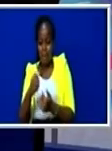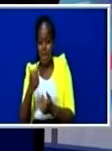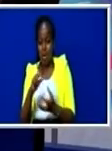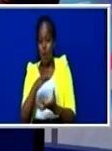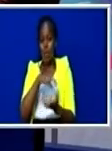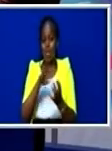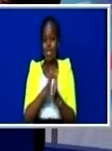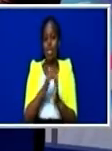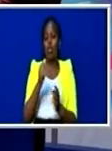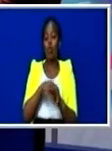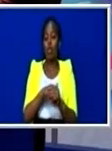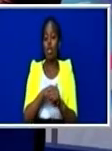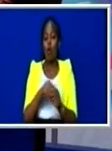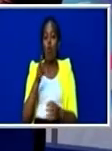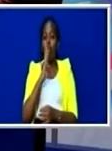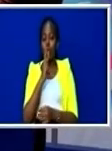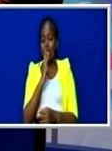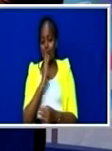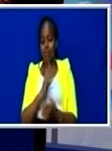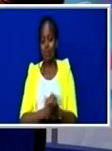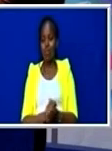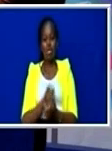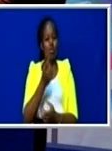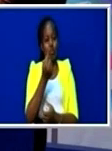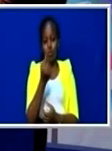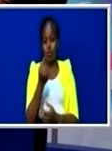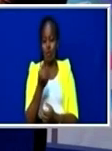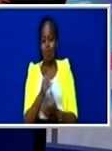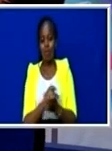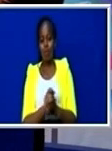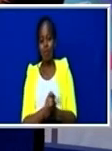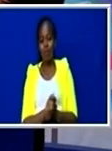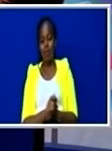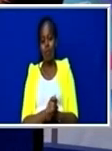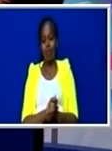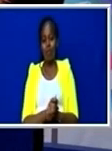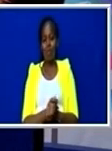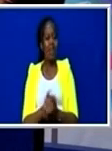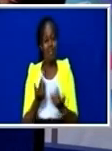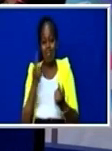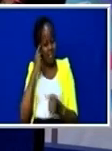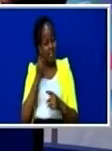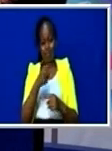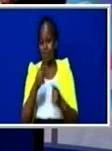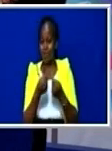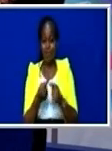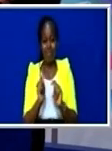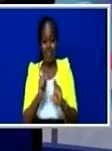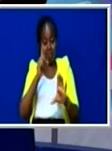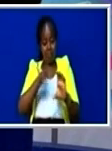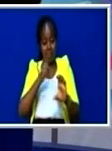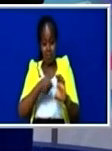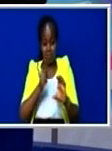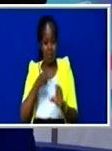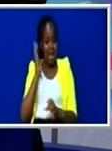the water. You will find some particles suspended in the water. Okay, I'll go try that one. Please I'll go go whip try. an egg in